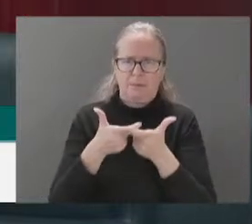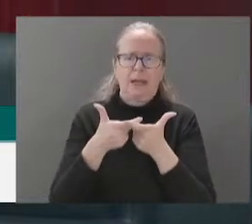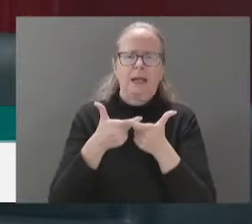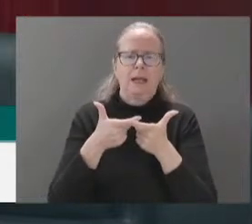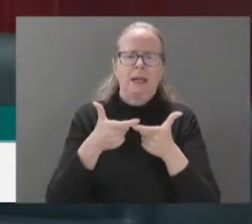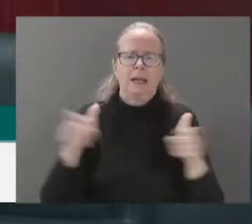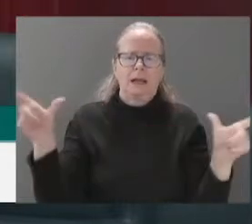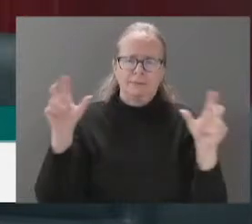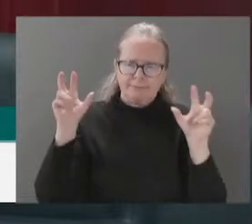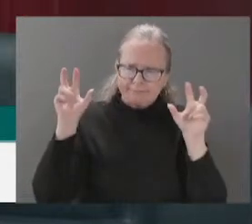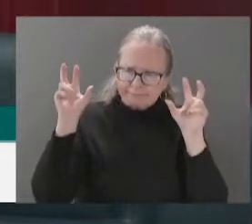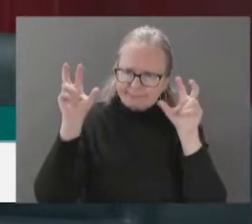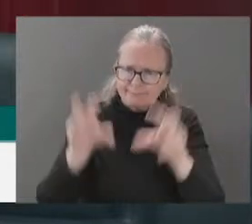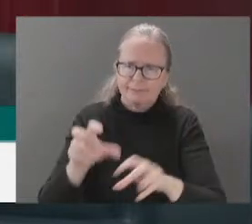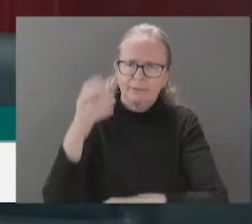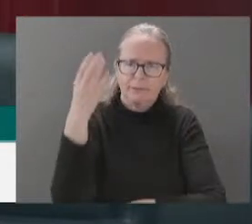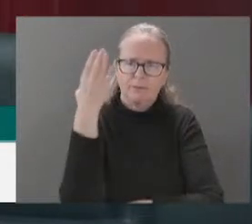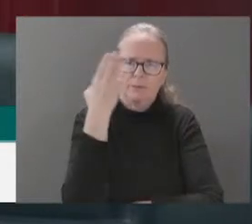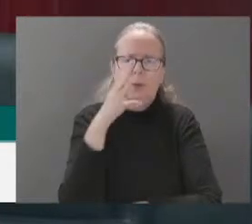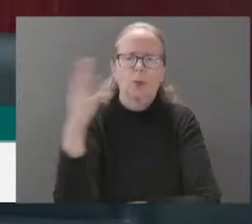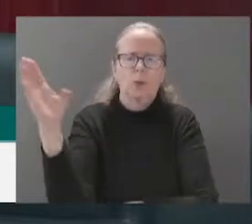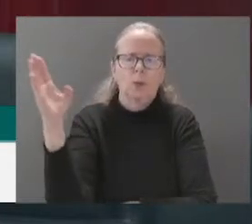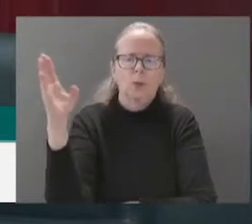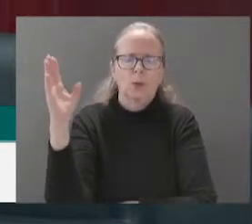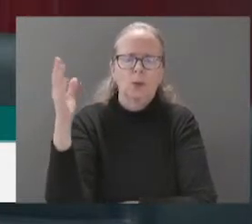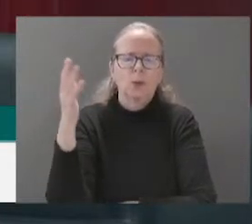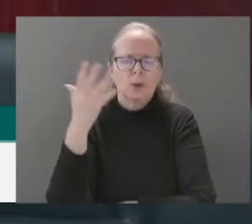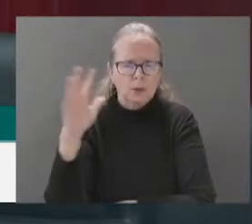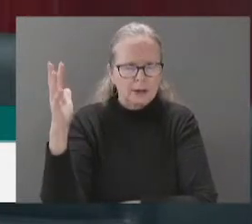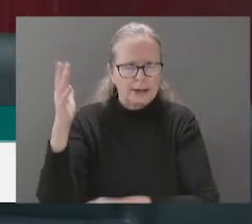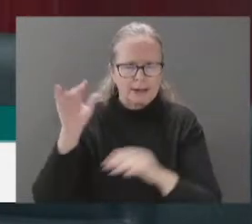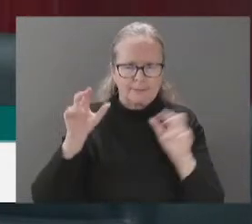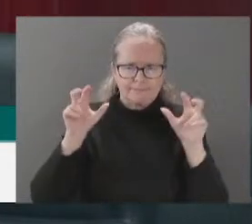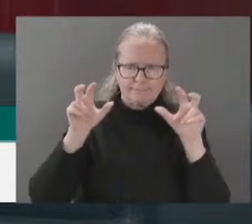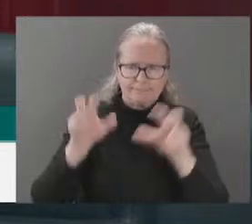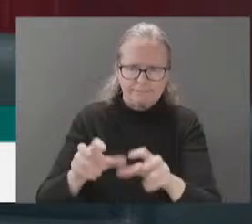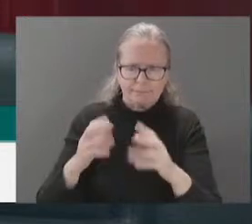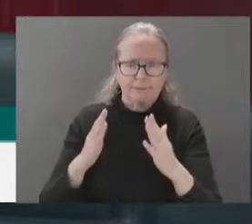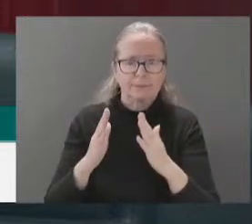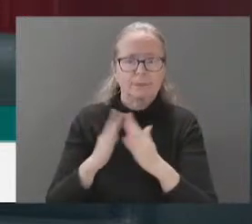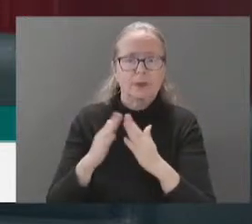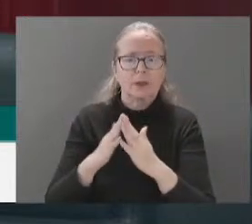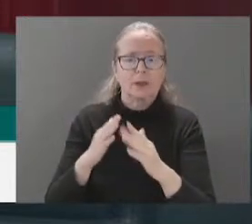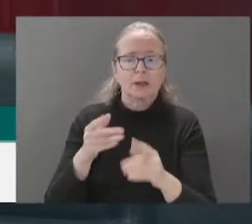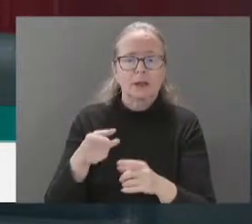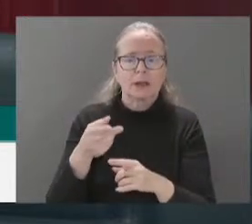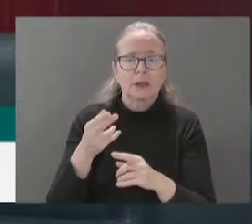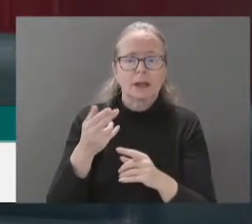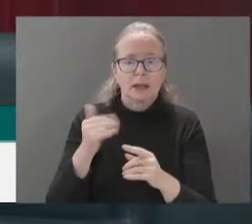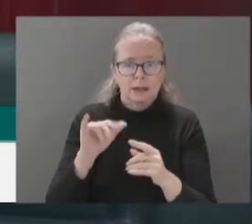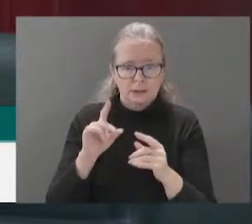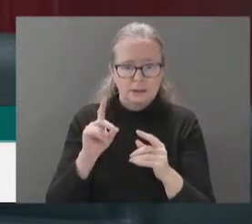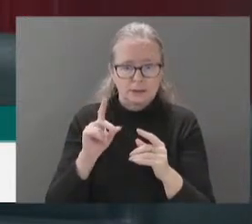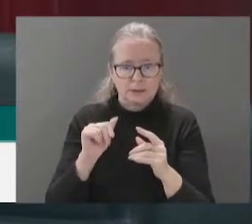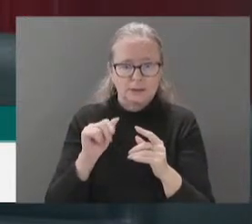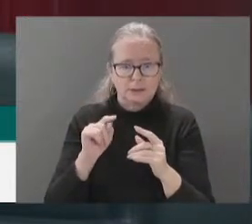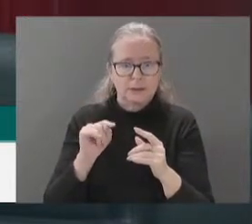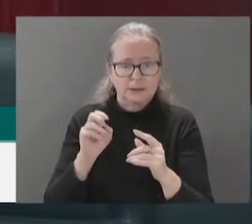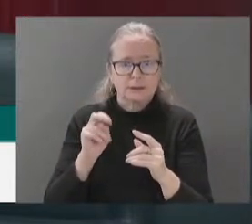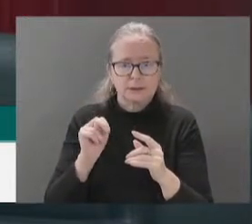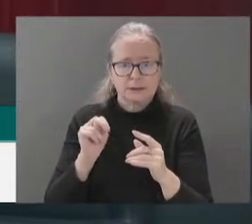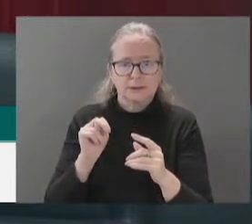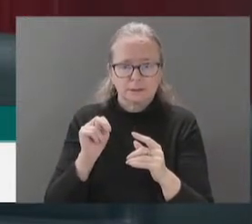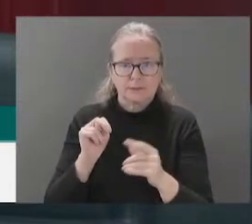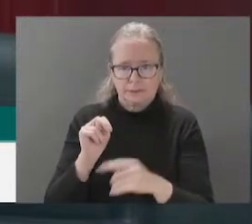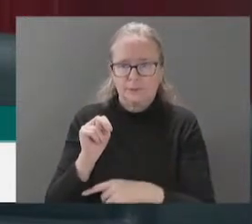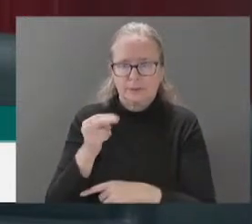generational investment in Hinton that will benefit the town Beyond just jobs this project will also help the community upgrade their Wastewater system and impact